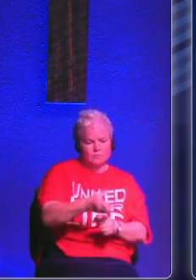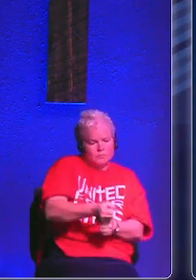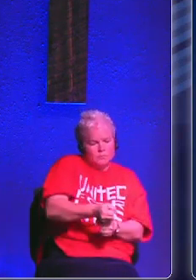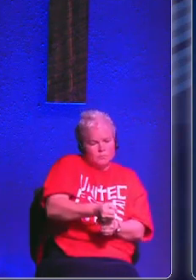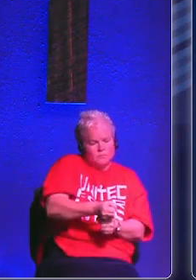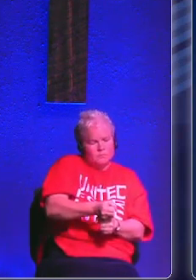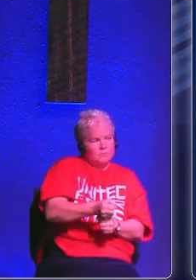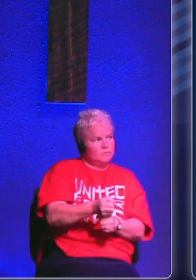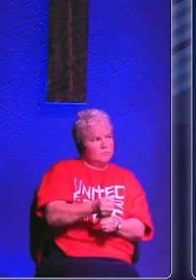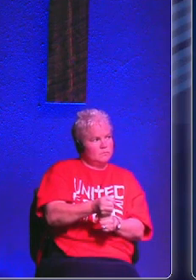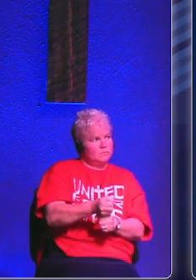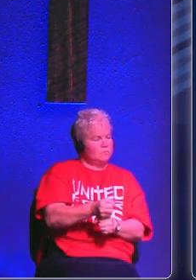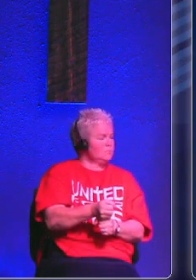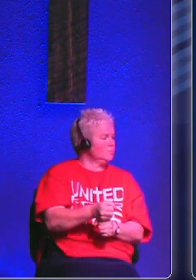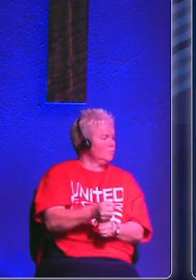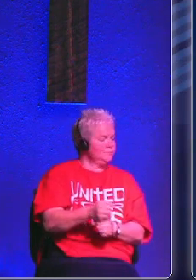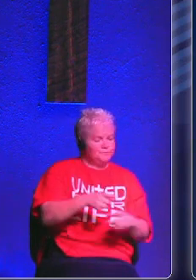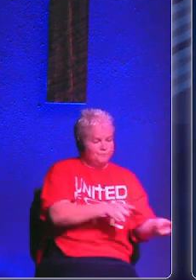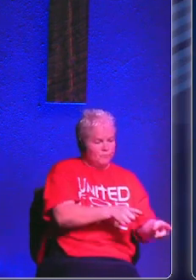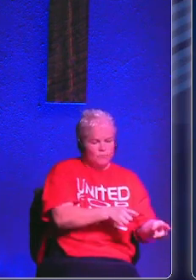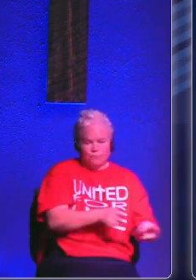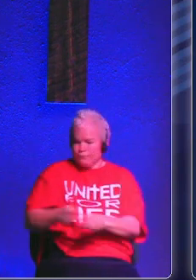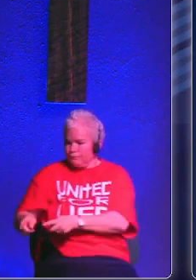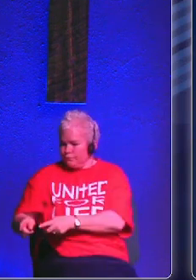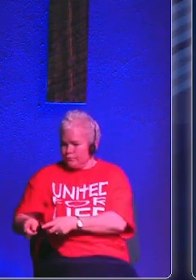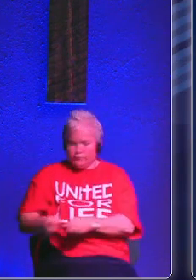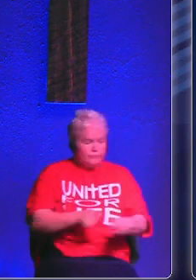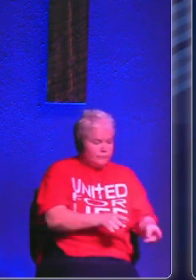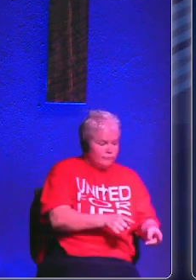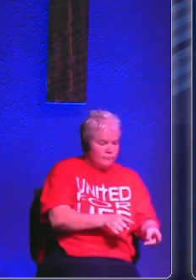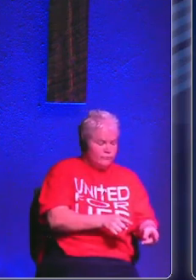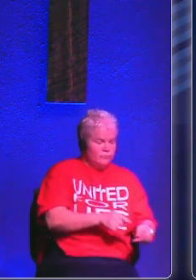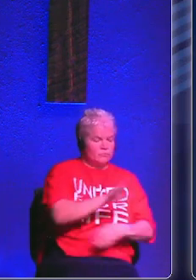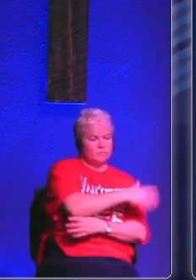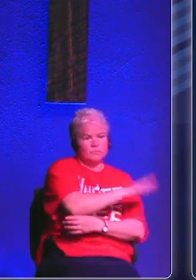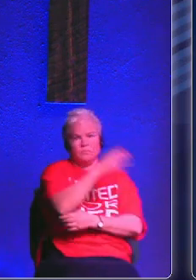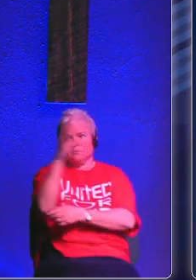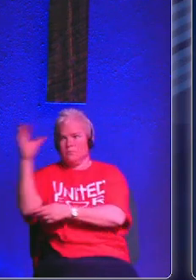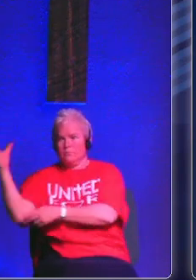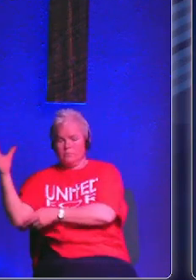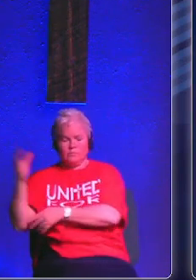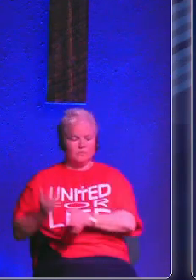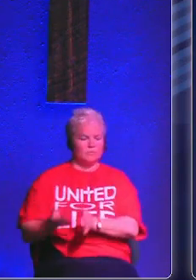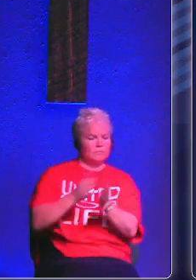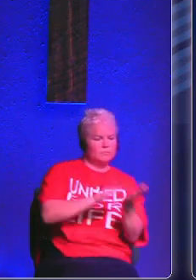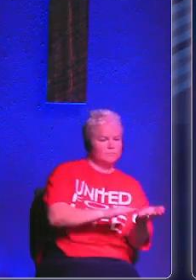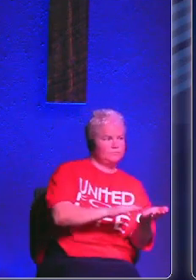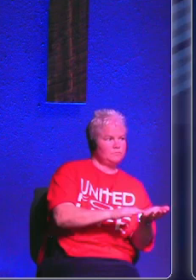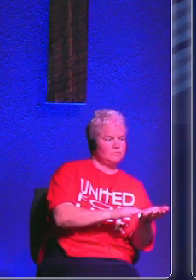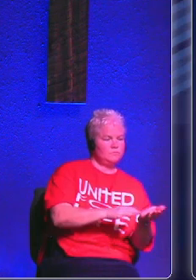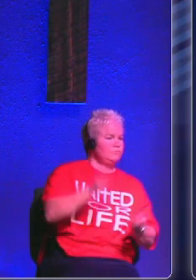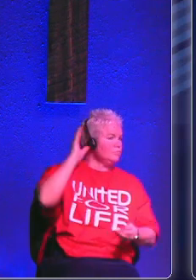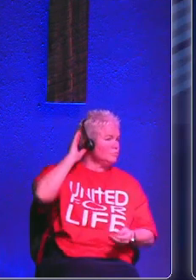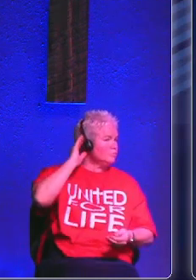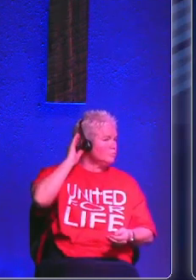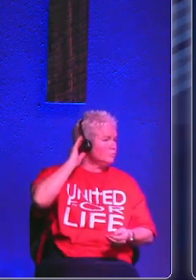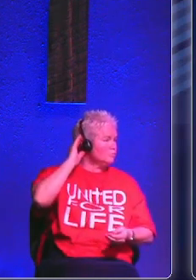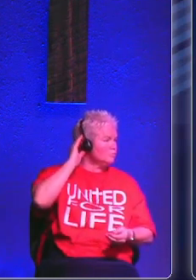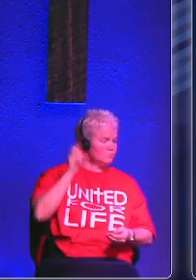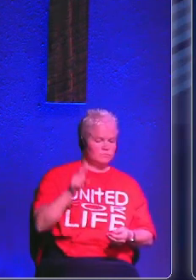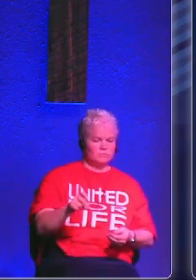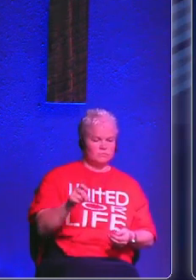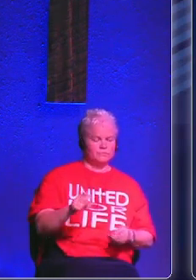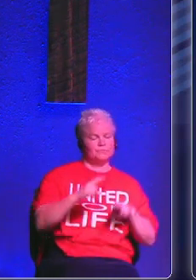him. So that's what they did. They wandered around the wilderness until they died. Now, when they heard